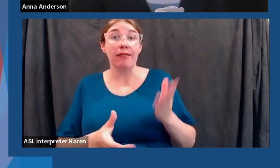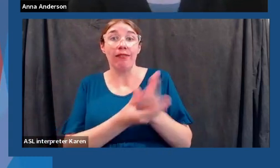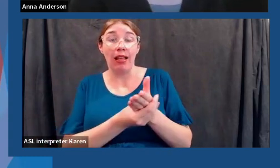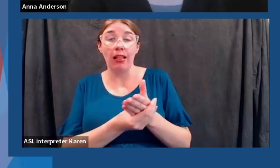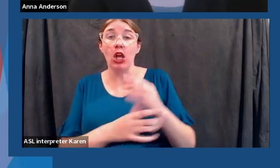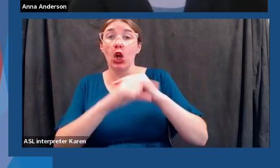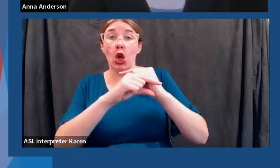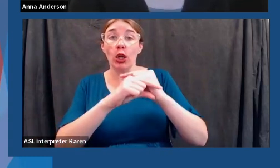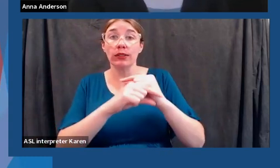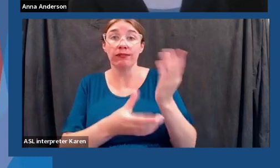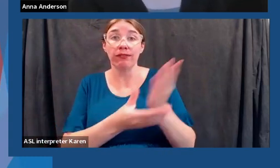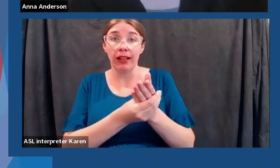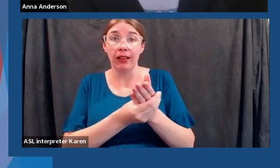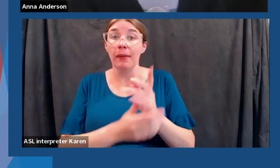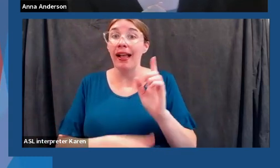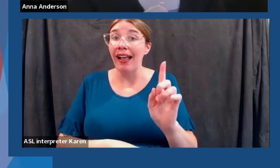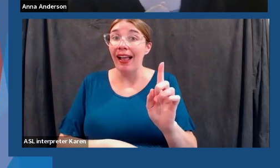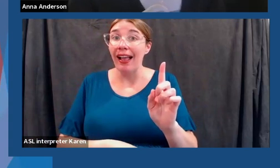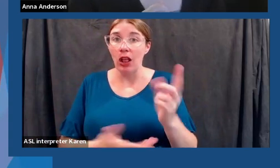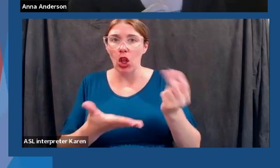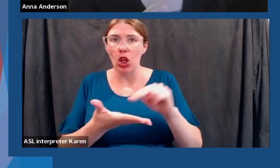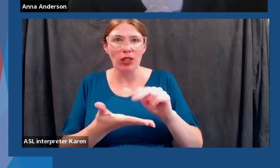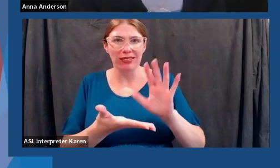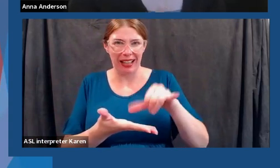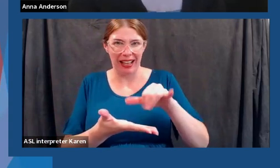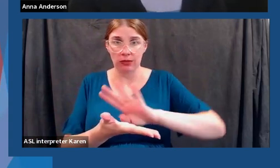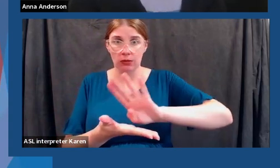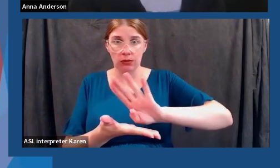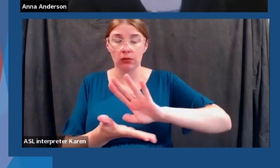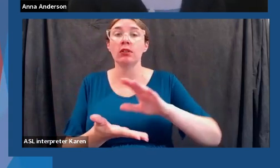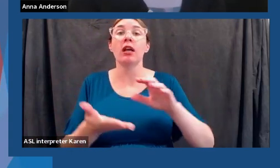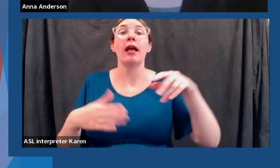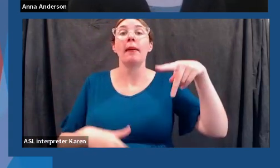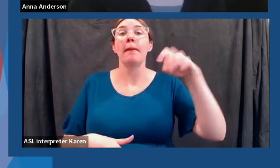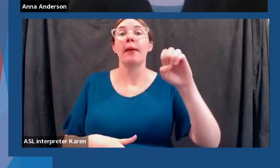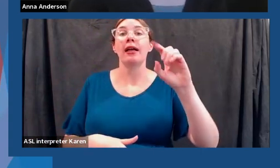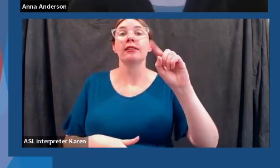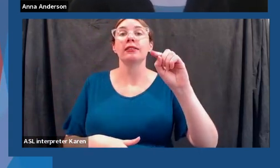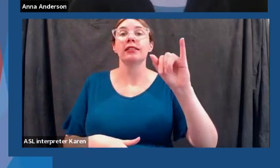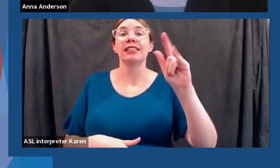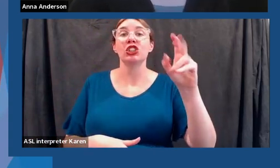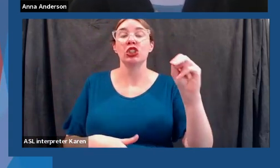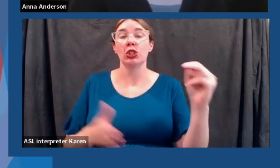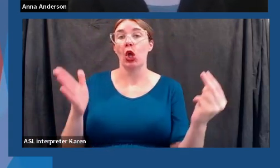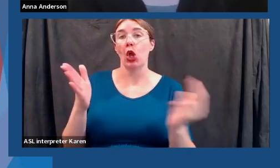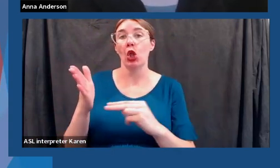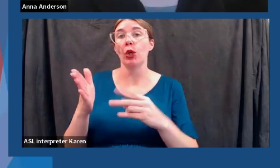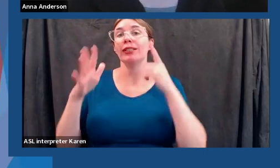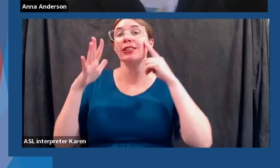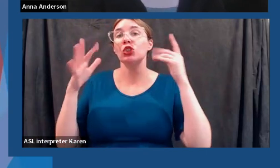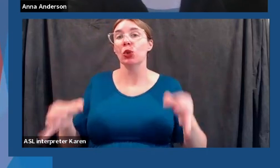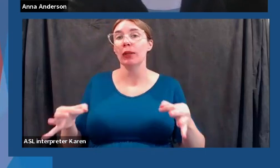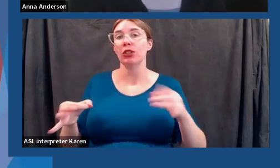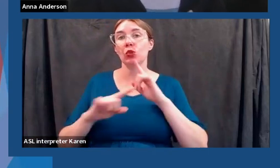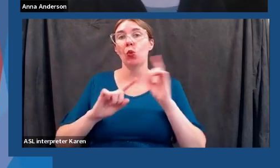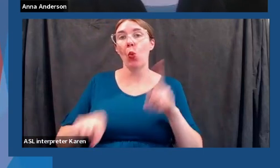actual document that needs to be looked at is the determination and order on the petition for guardianship due to incompetency. So we